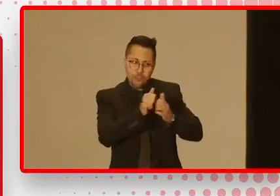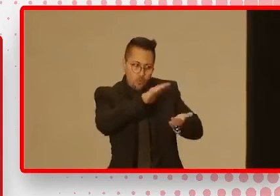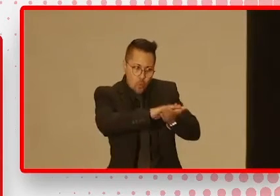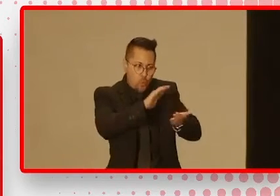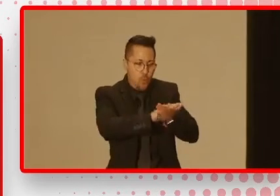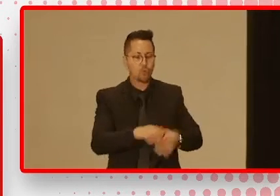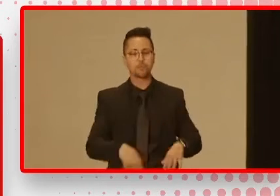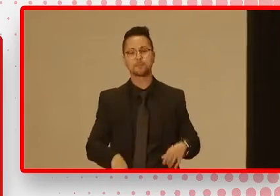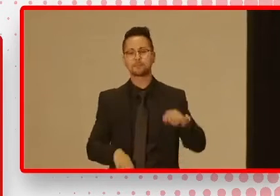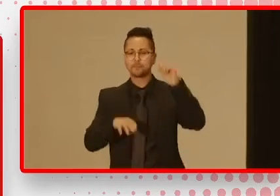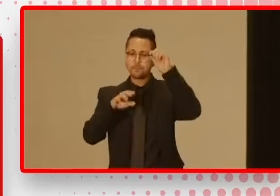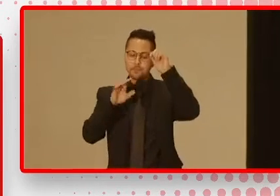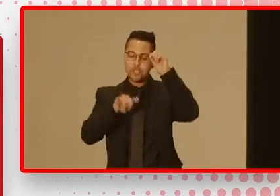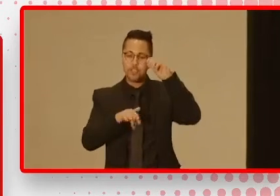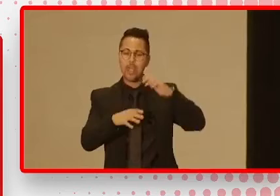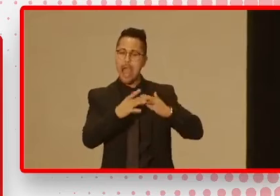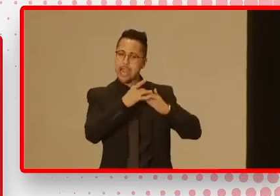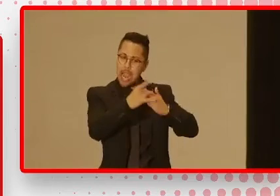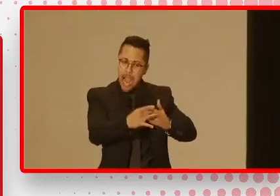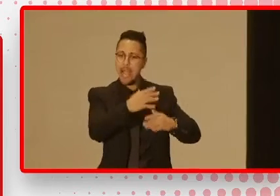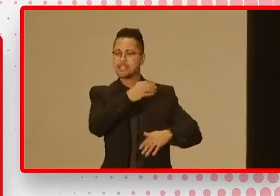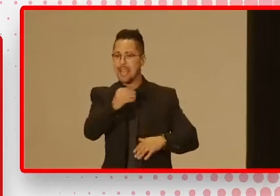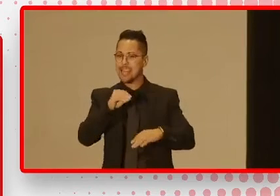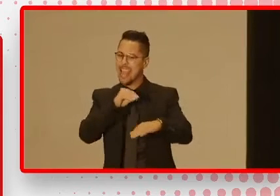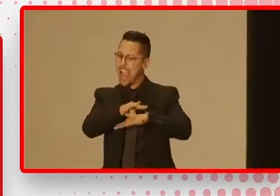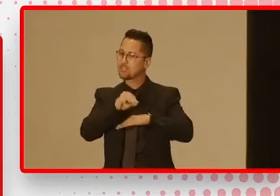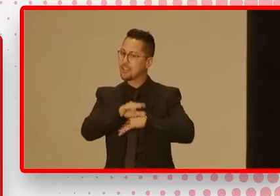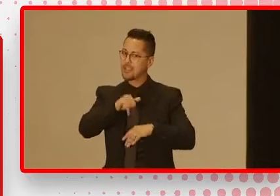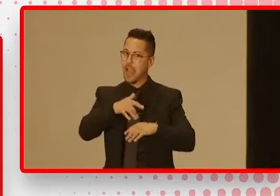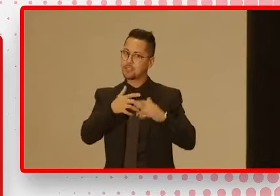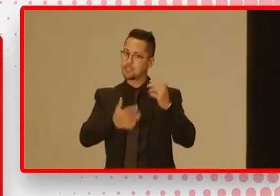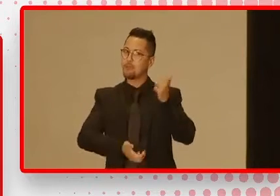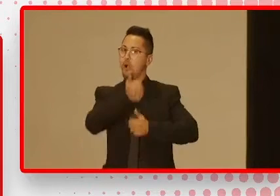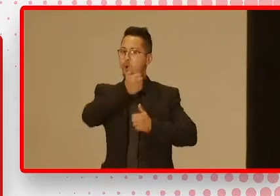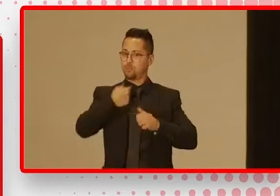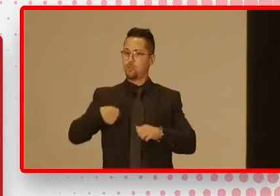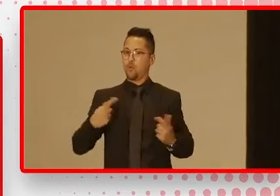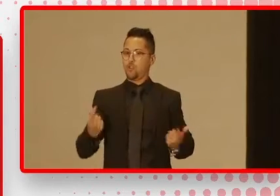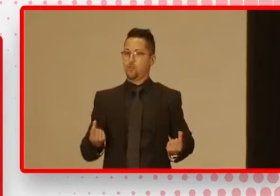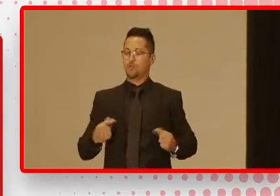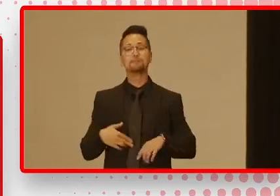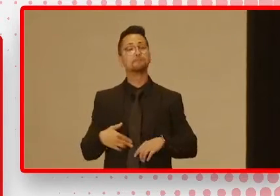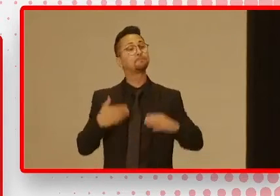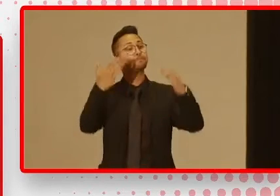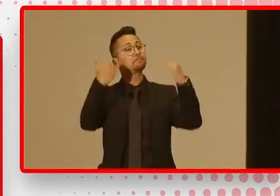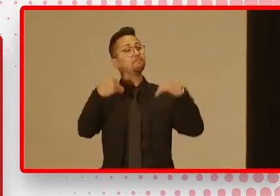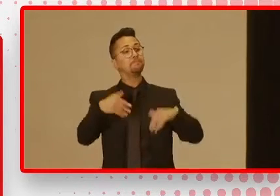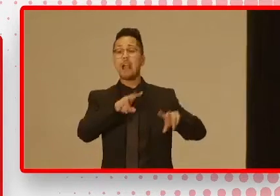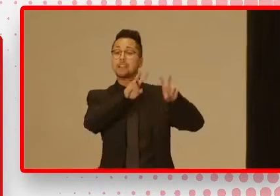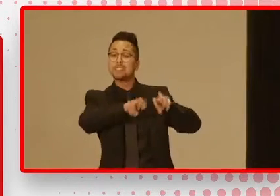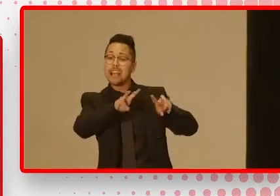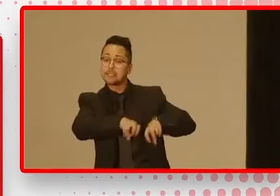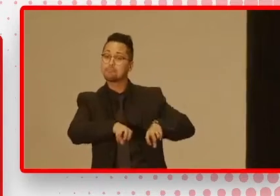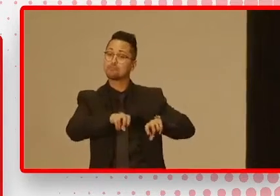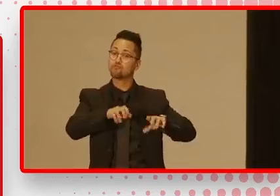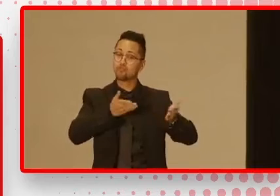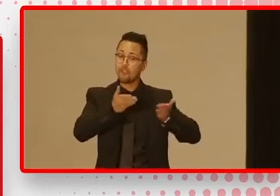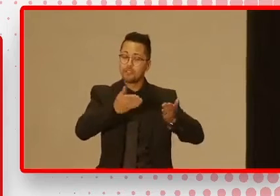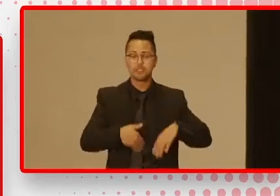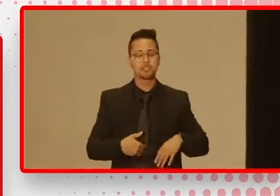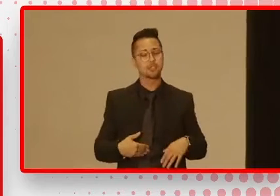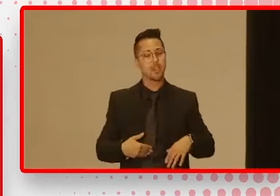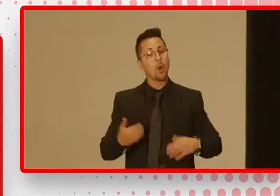counseling, that is the crux of what we are doing. Assessment services. We do have individuals that are like, I've never had a